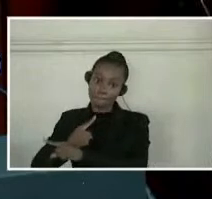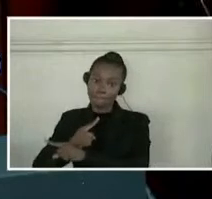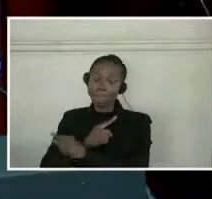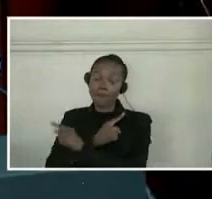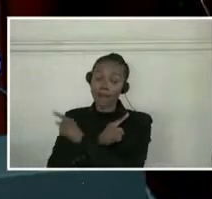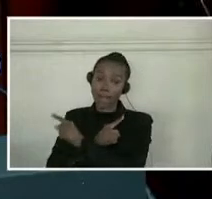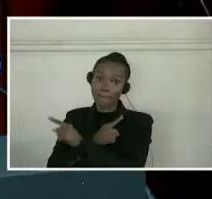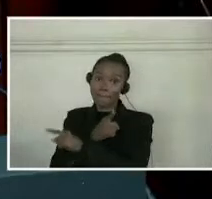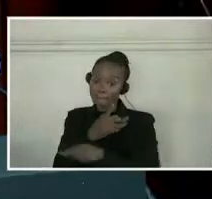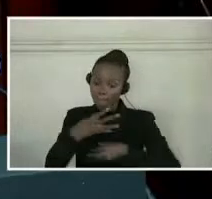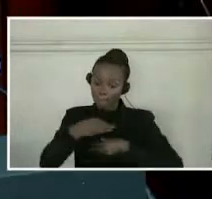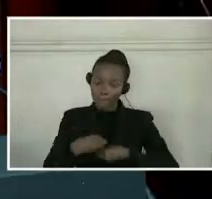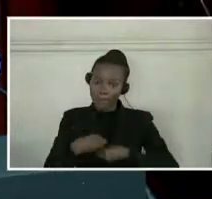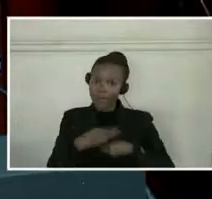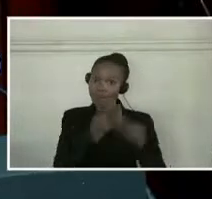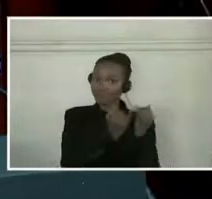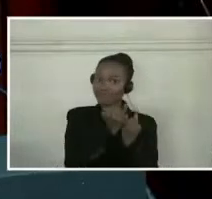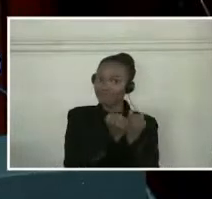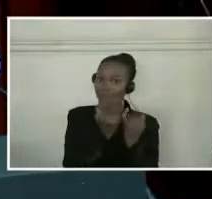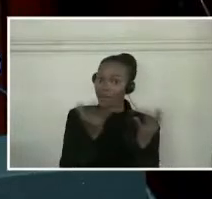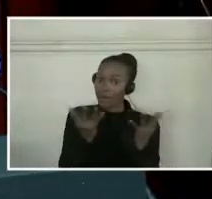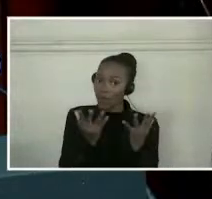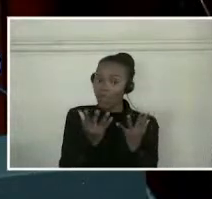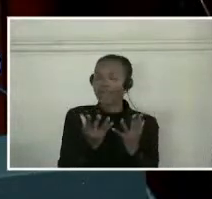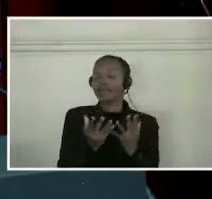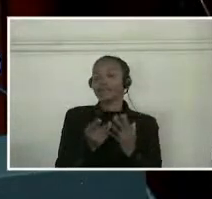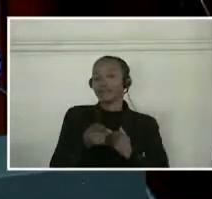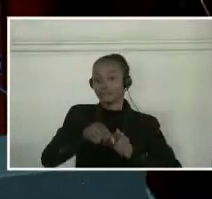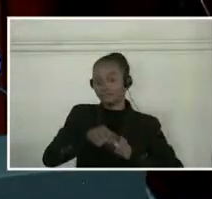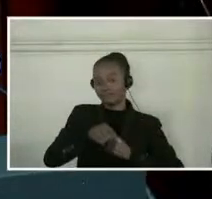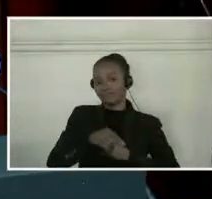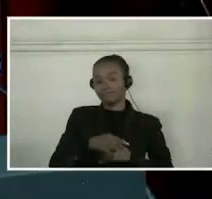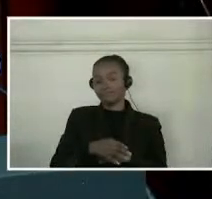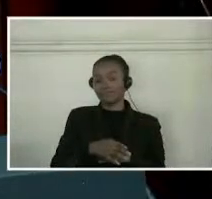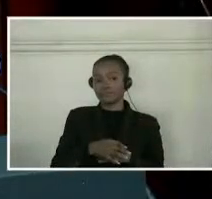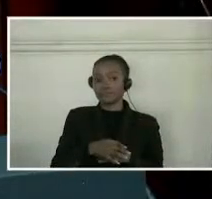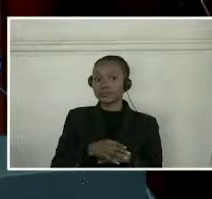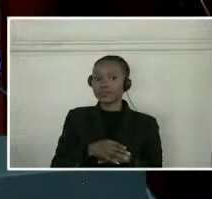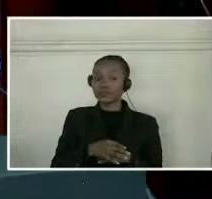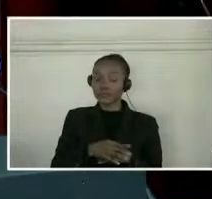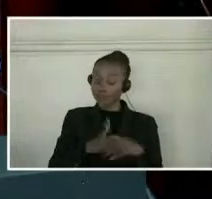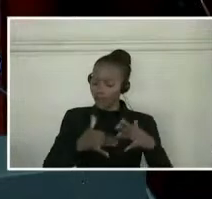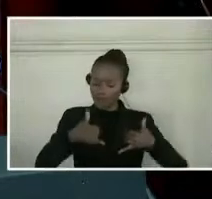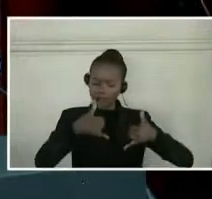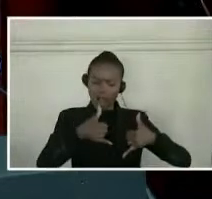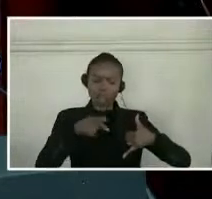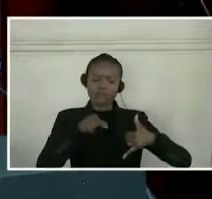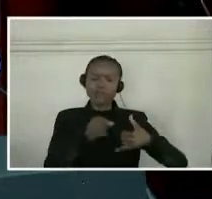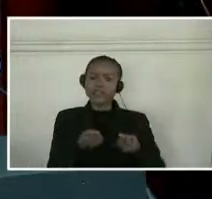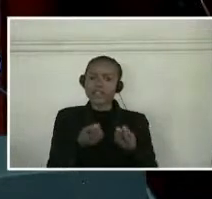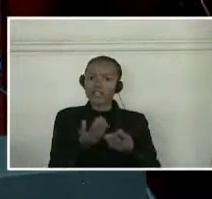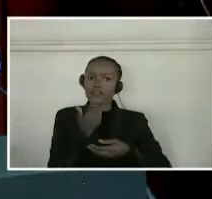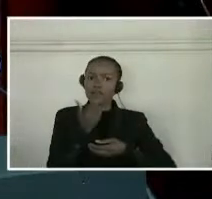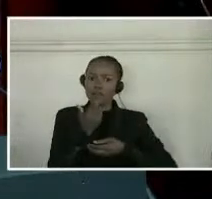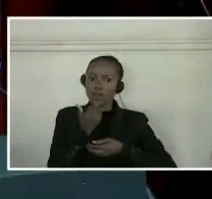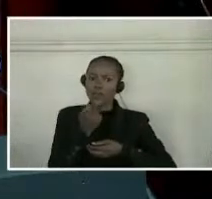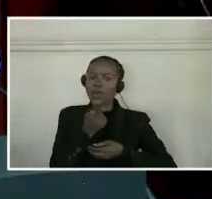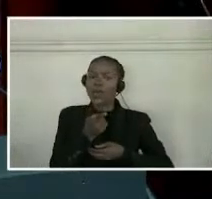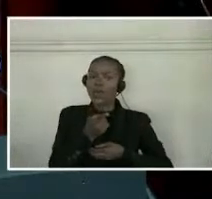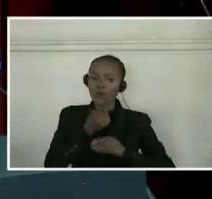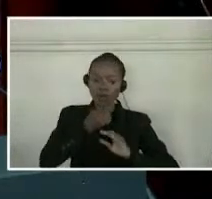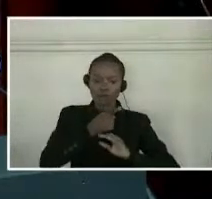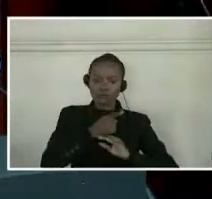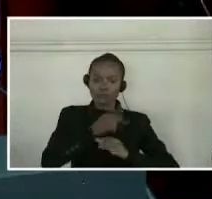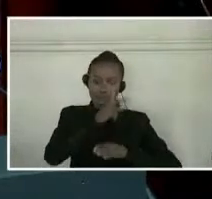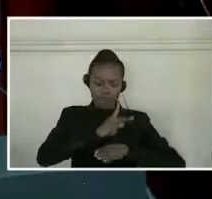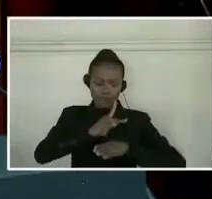the premiership and the national first division the cab offers a platform for the professional team to fine-tune their